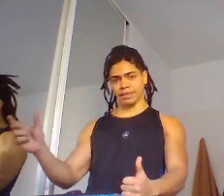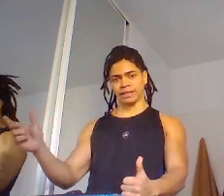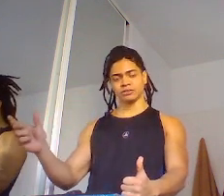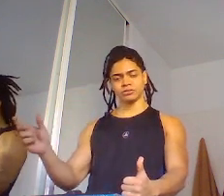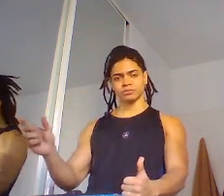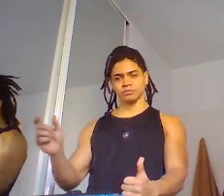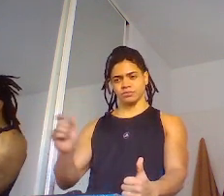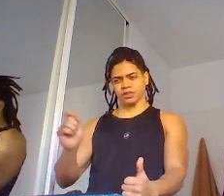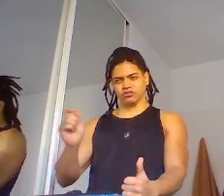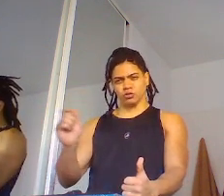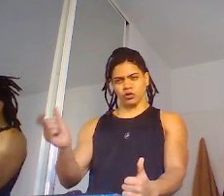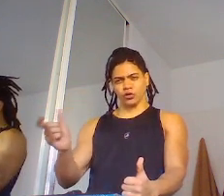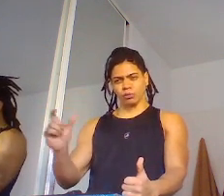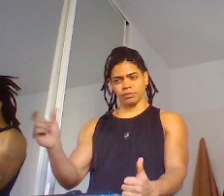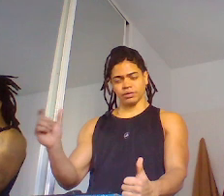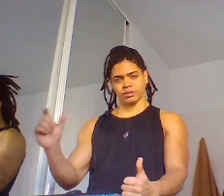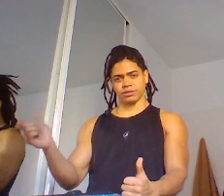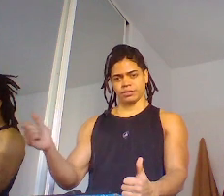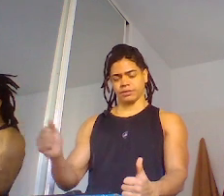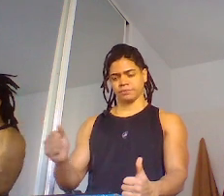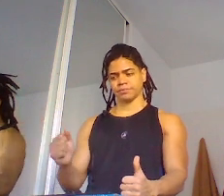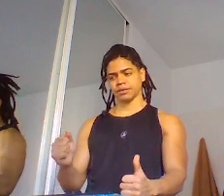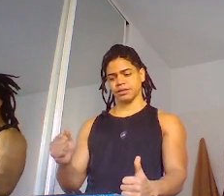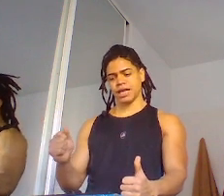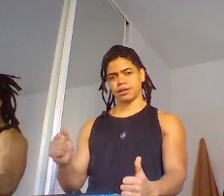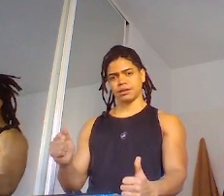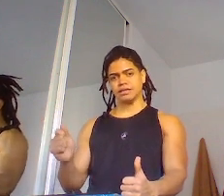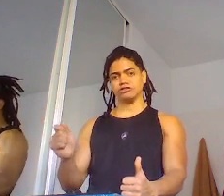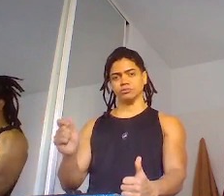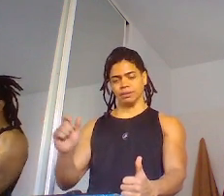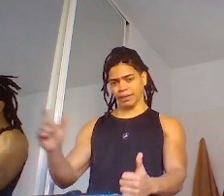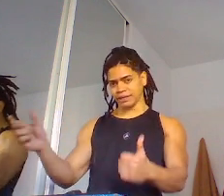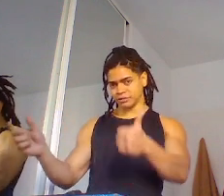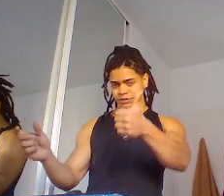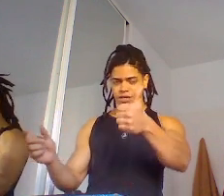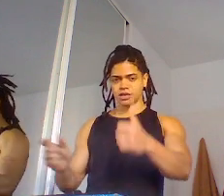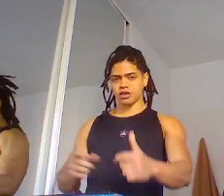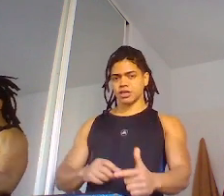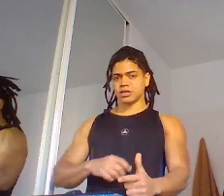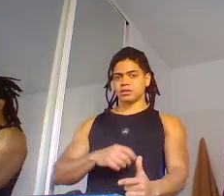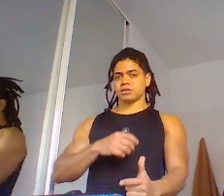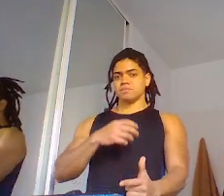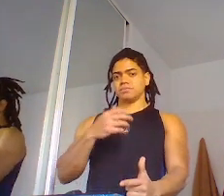by banks, very short term debt issued by banks,